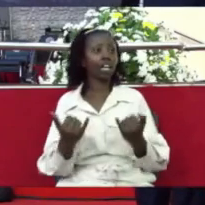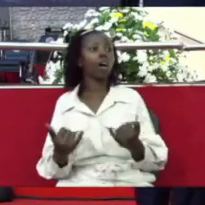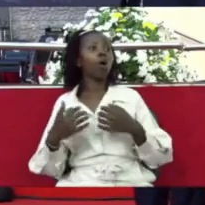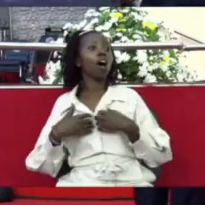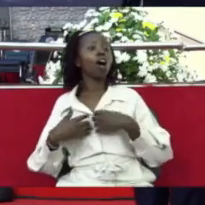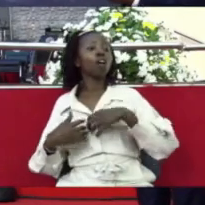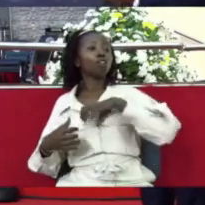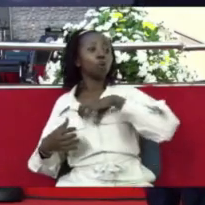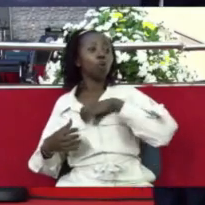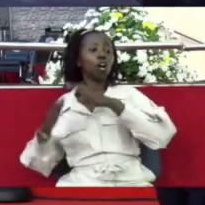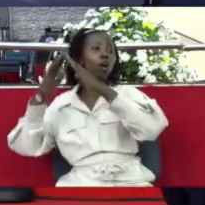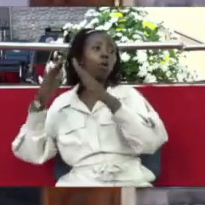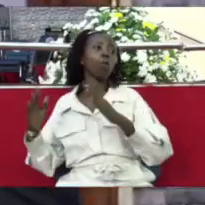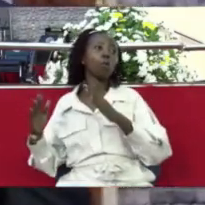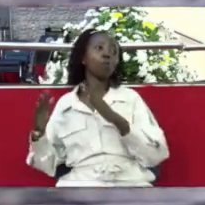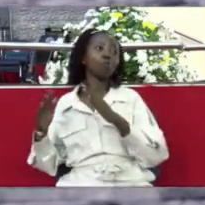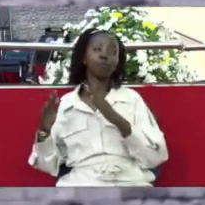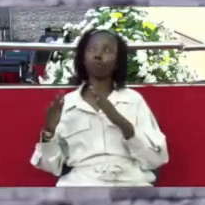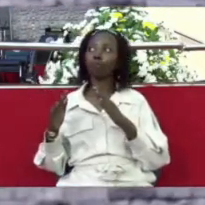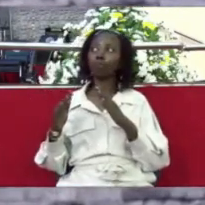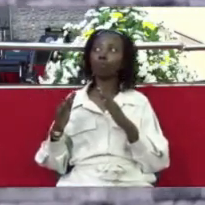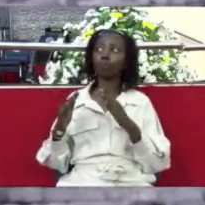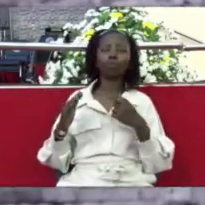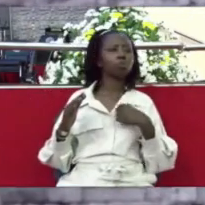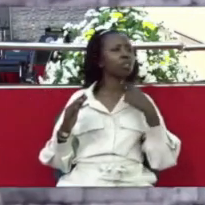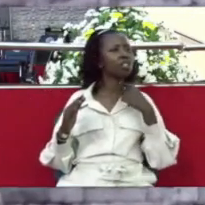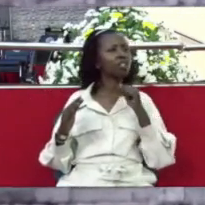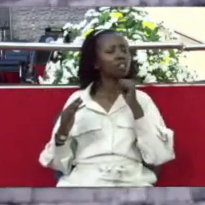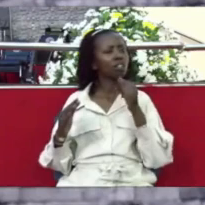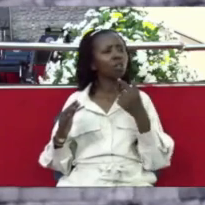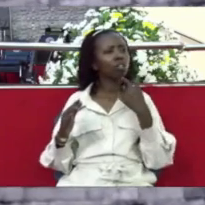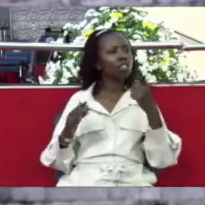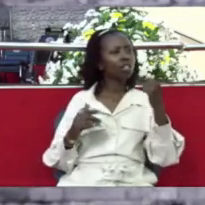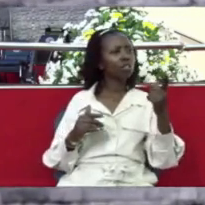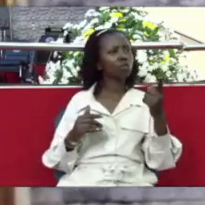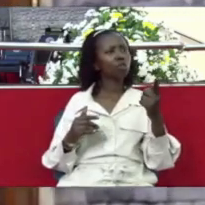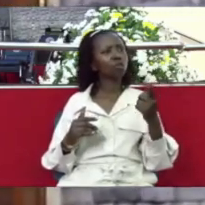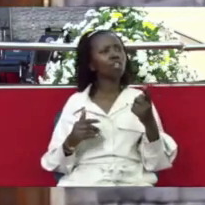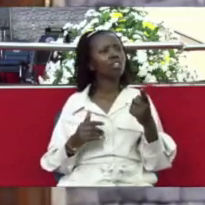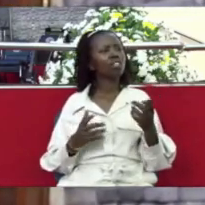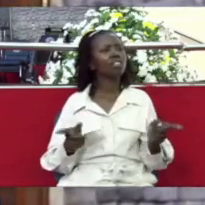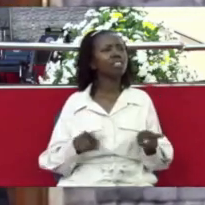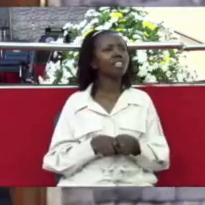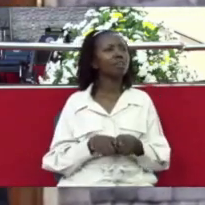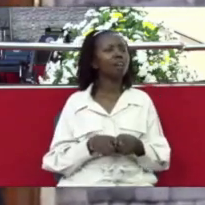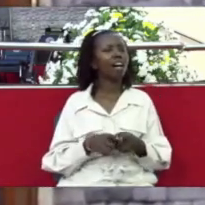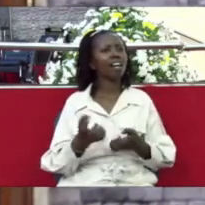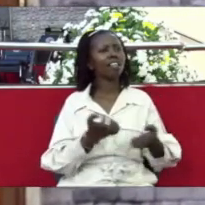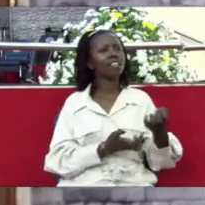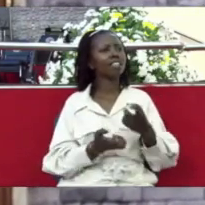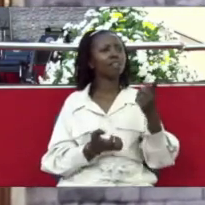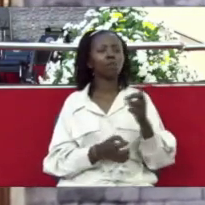home. Lakini sasa ana kwake. Now, so I'm not telling you something to sell you anything. Sikwambia ili nikuzie kitu